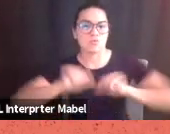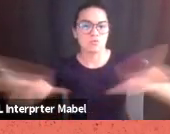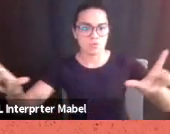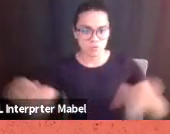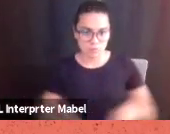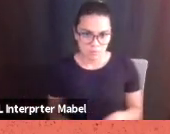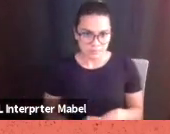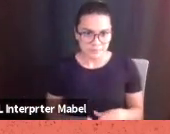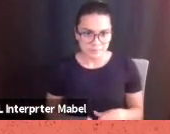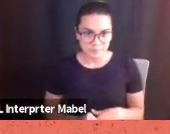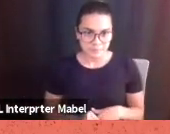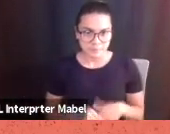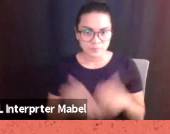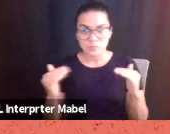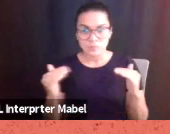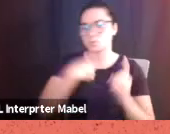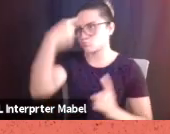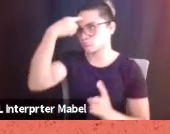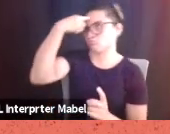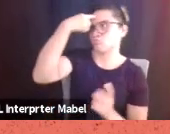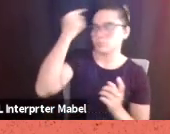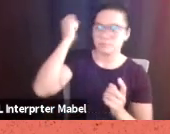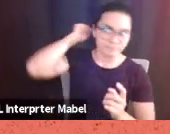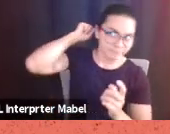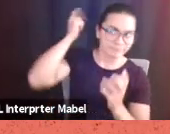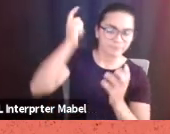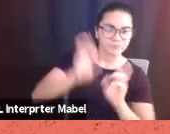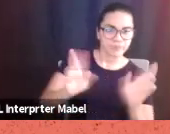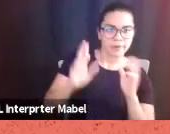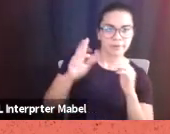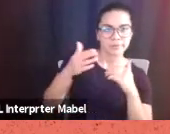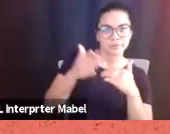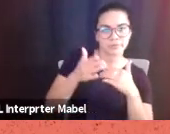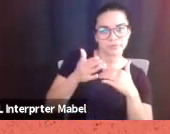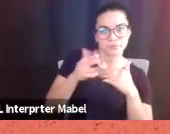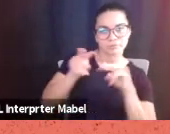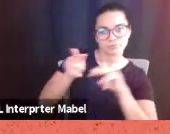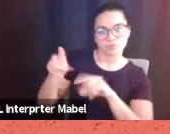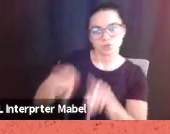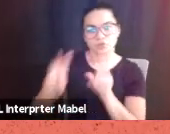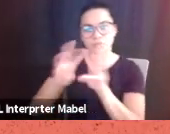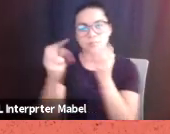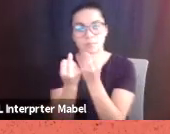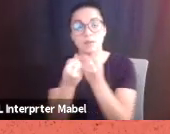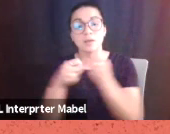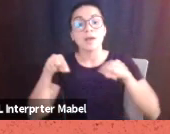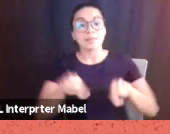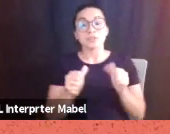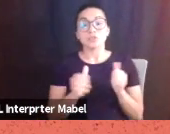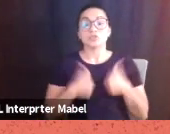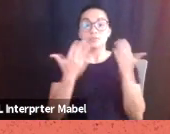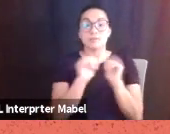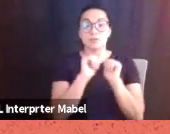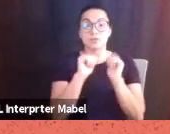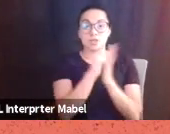We do not believe that sexual violence is made up of 4 committees. The Summit Planning